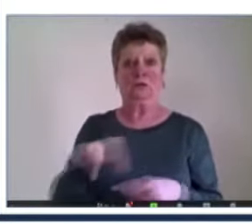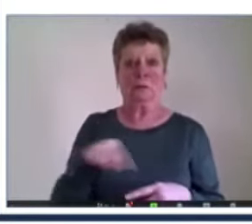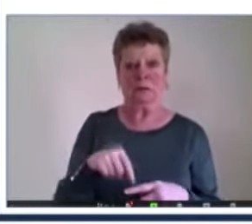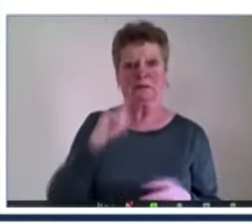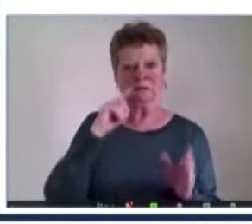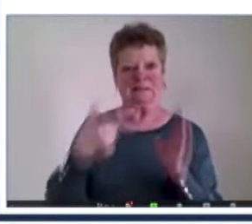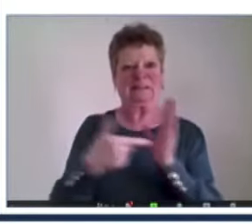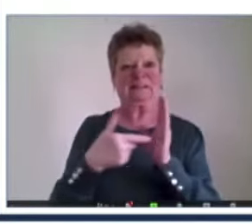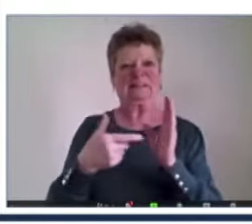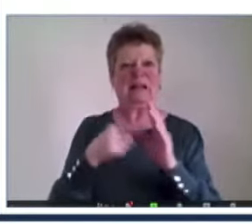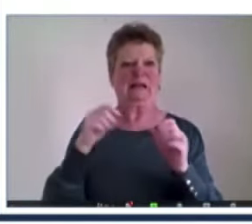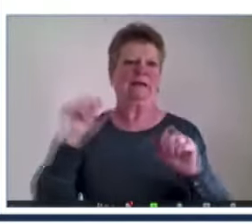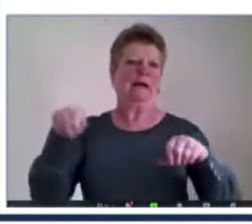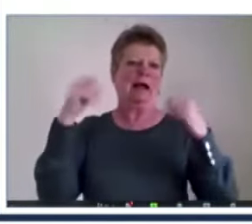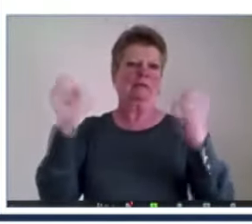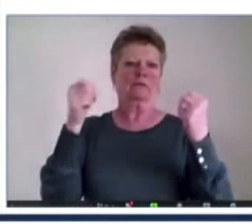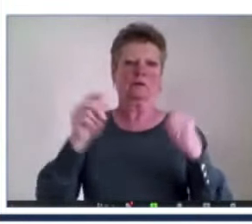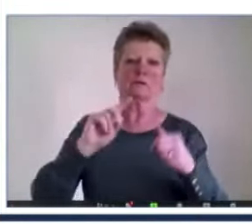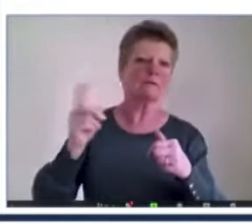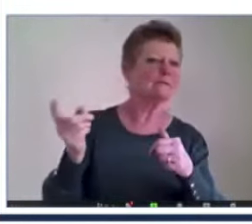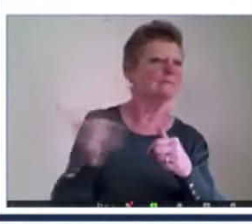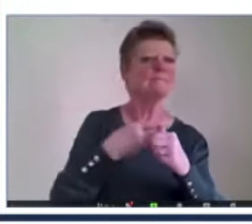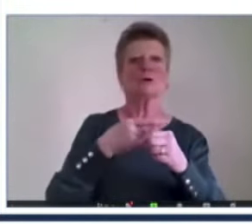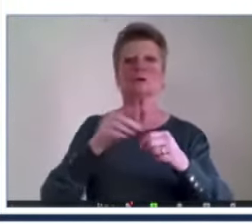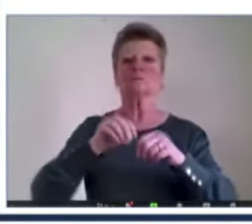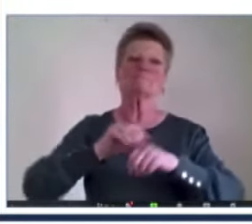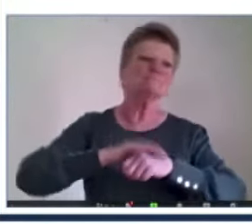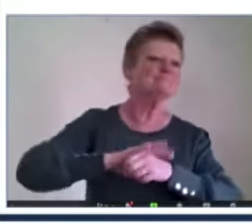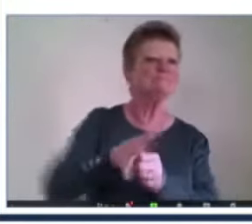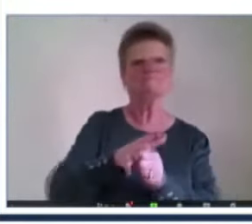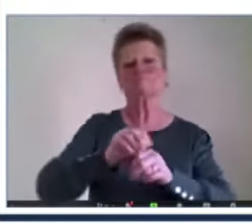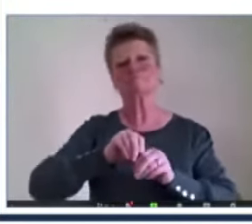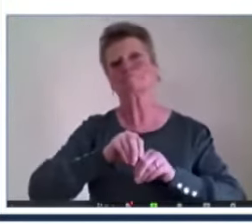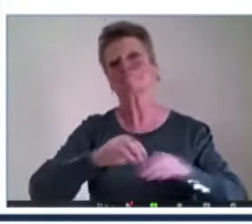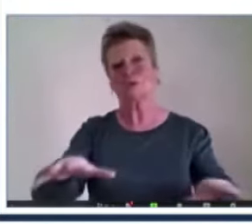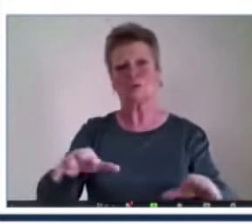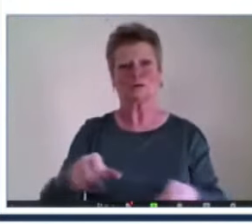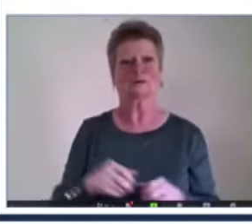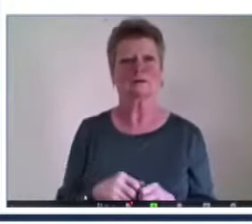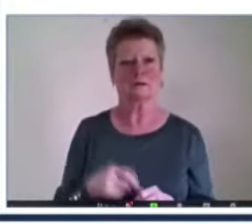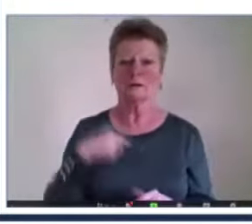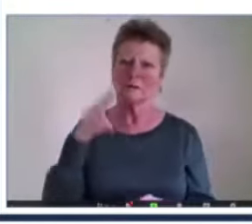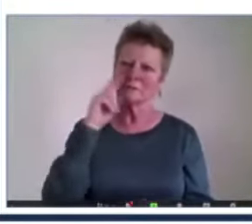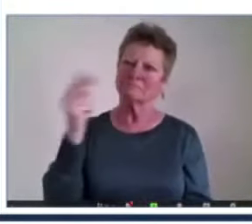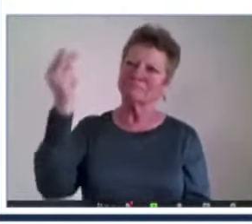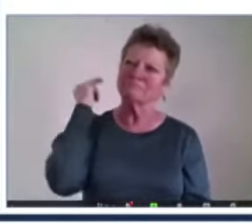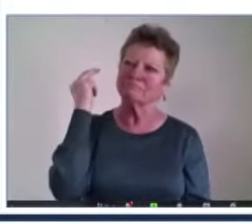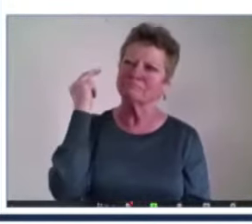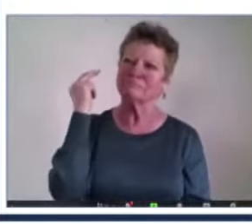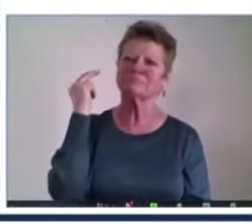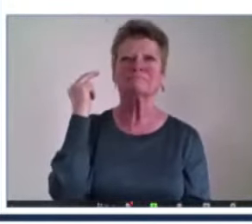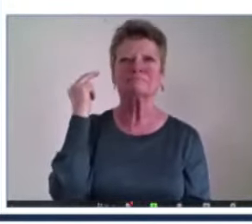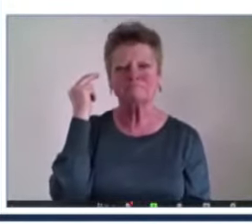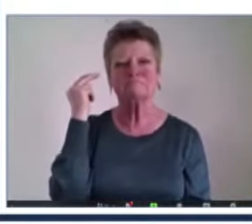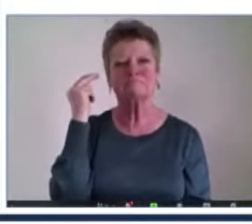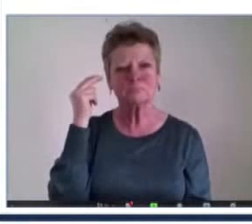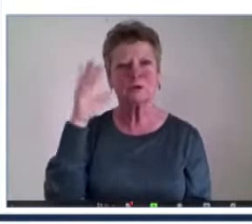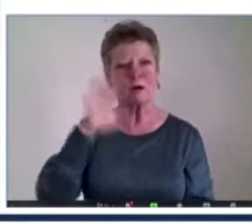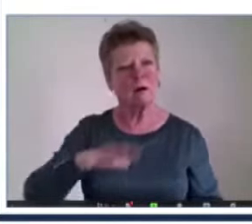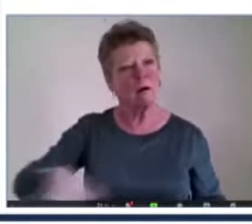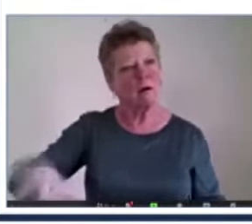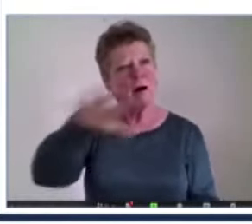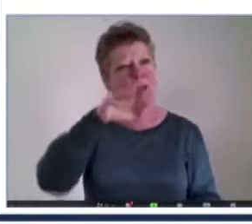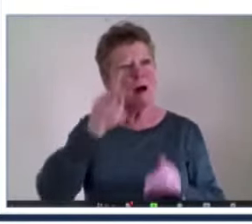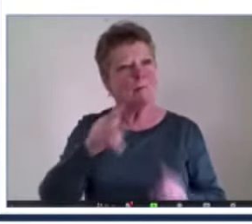anniversary of the first cases of COVID-19 in Nova Scotia. And reflecting on that, my thoughts turn to all that Nova Scotians have been